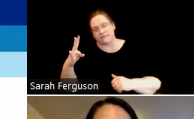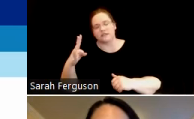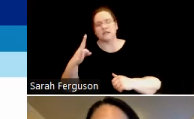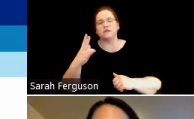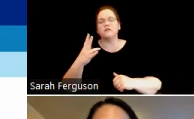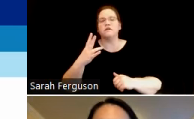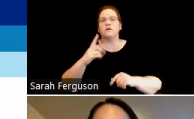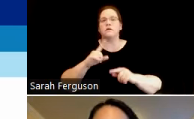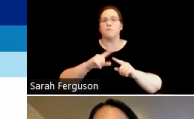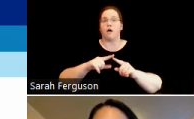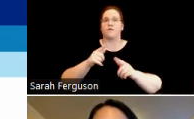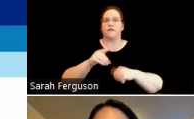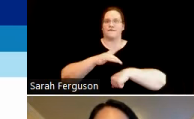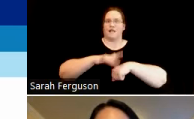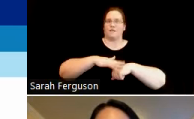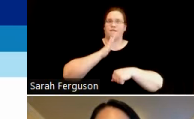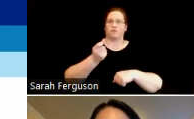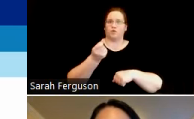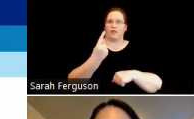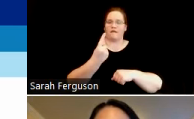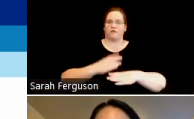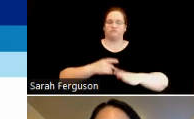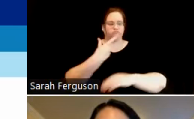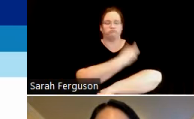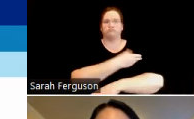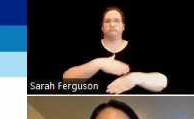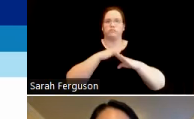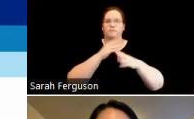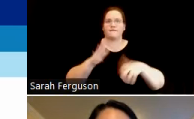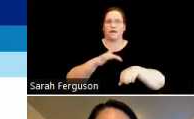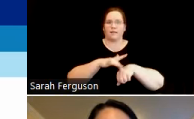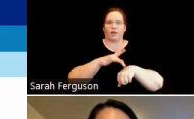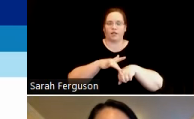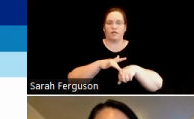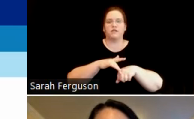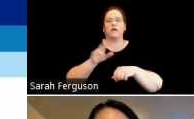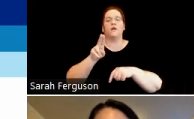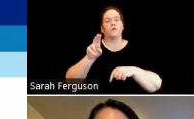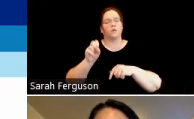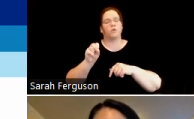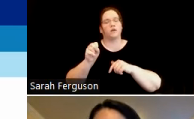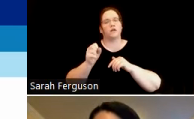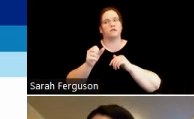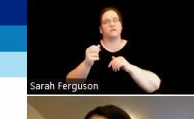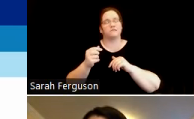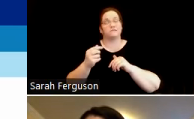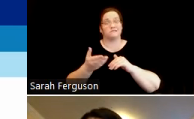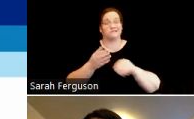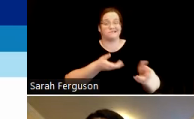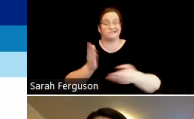me. And we're seeing, the United States is seeing a little bit of an increase in hospitalizations over the last